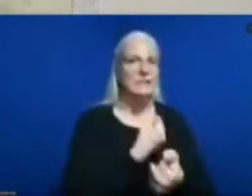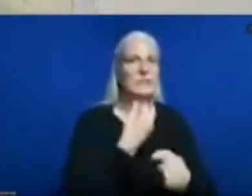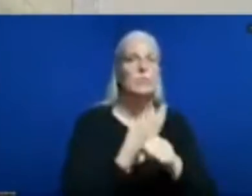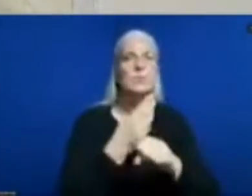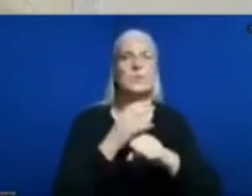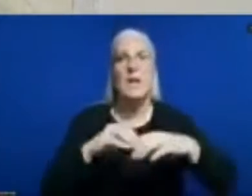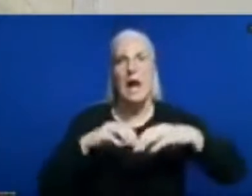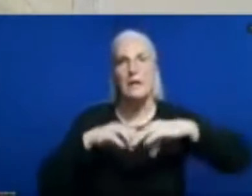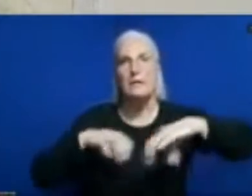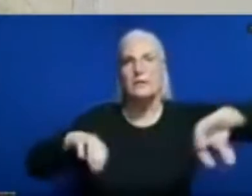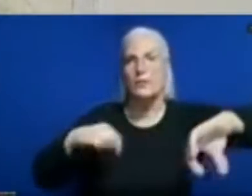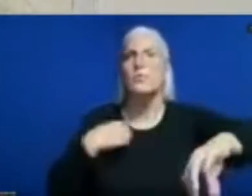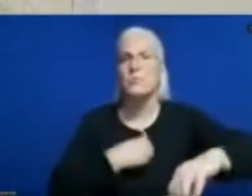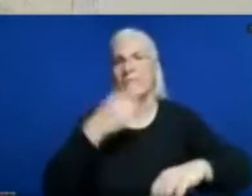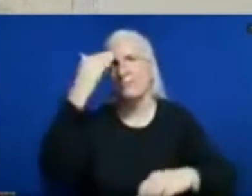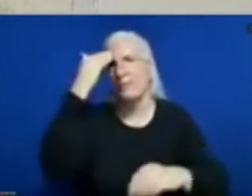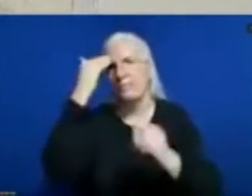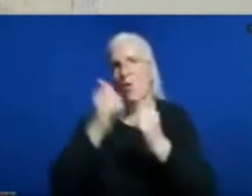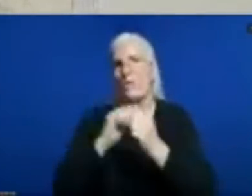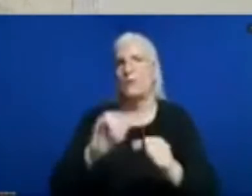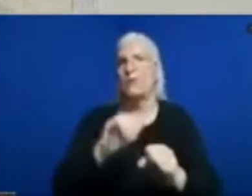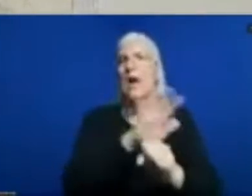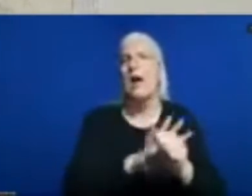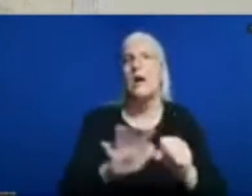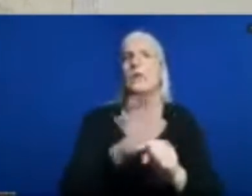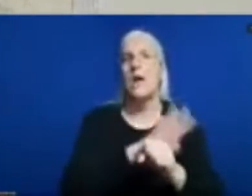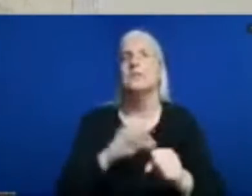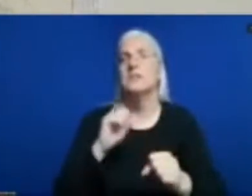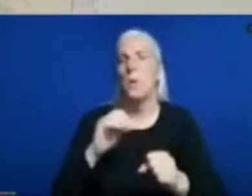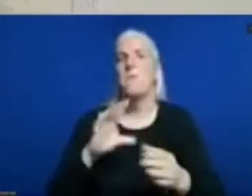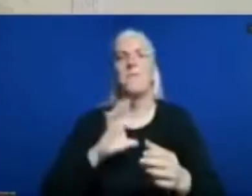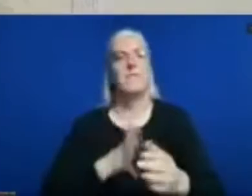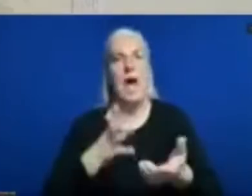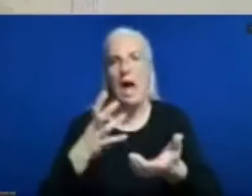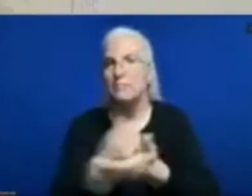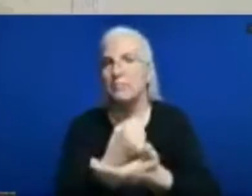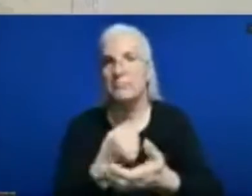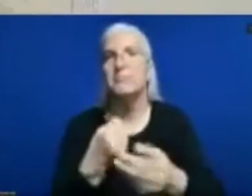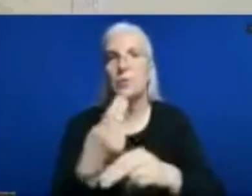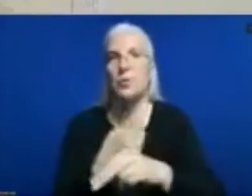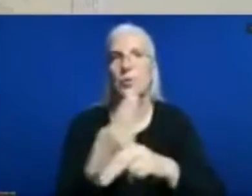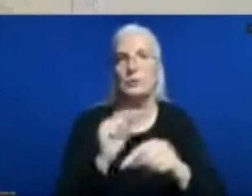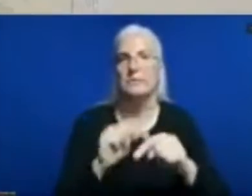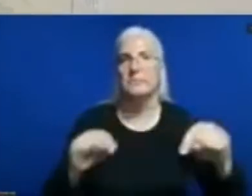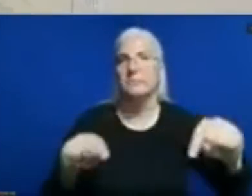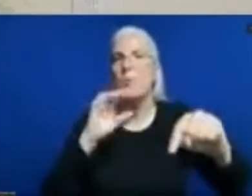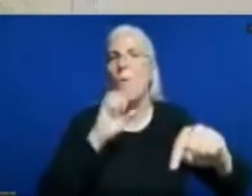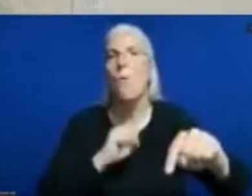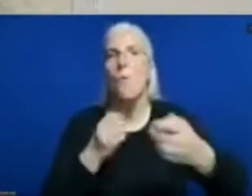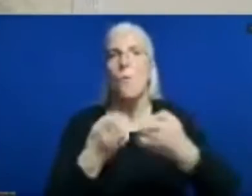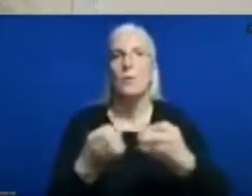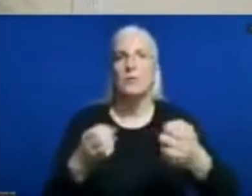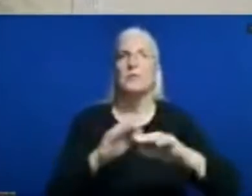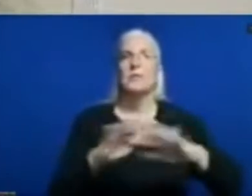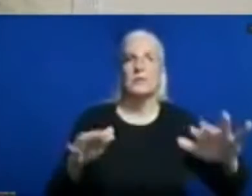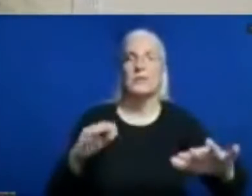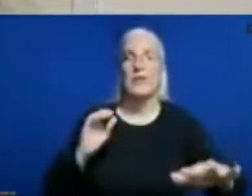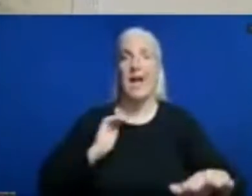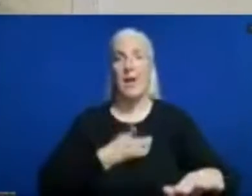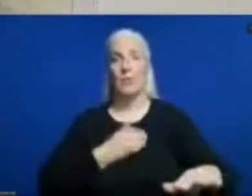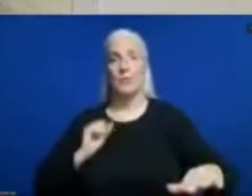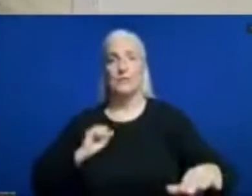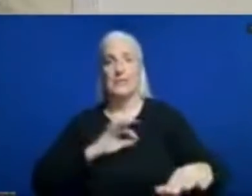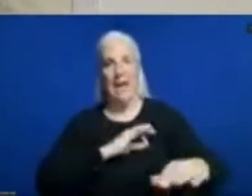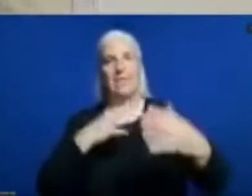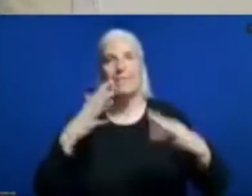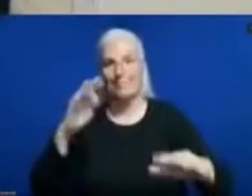and also with the local knowledge of from the Lassen Modoc unit, CAL FIRE, we were able to utilize these